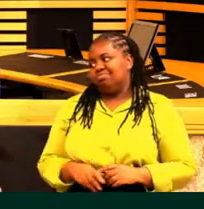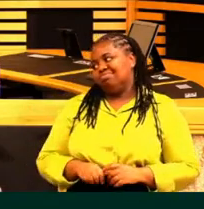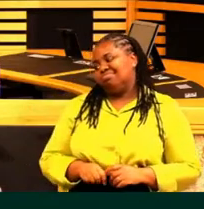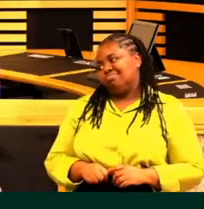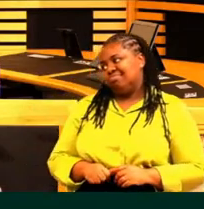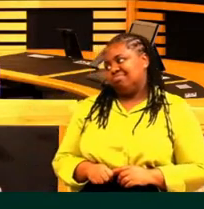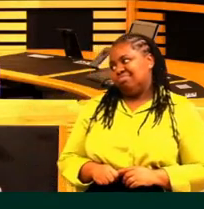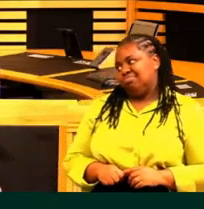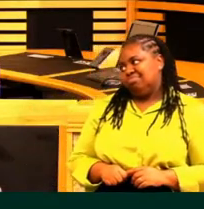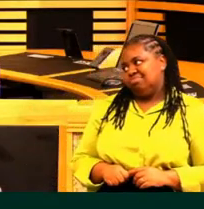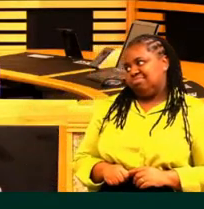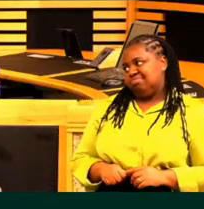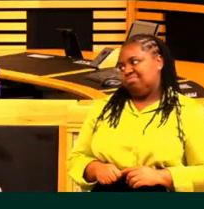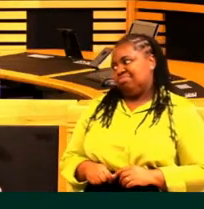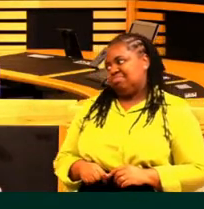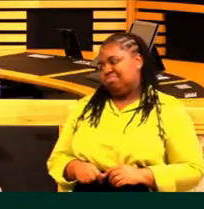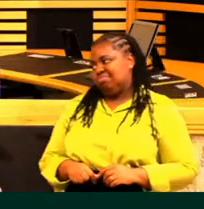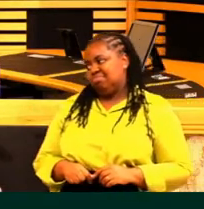economy